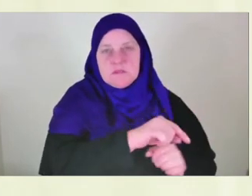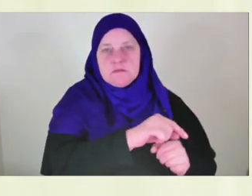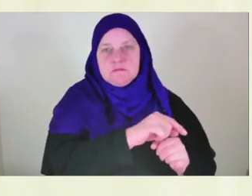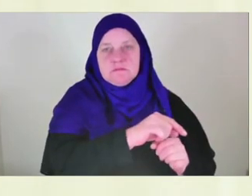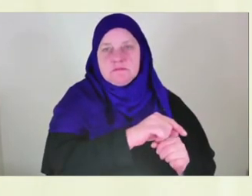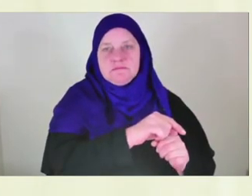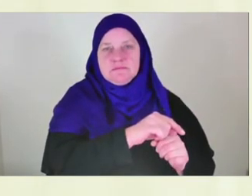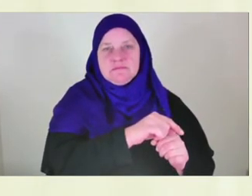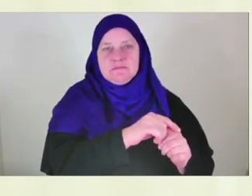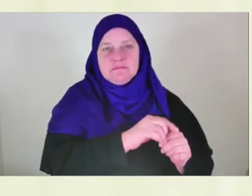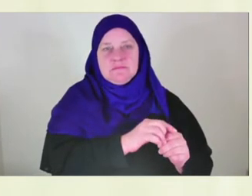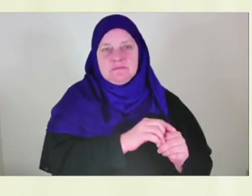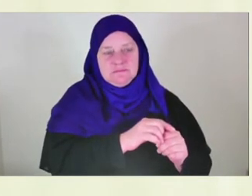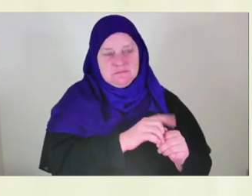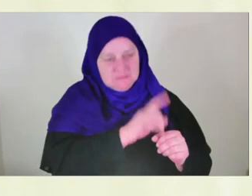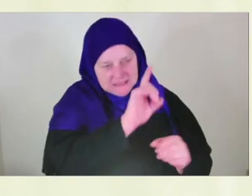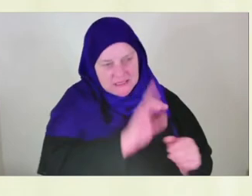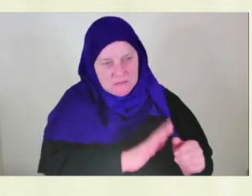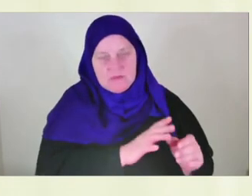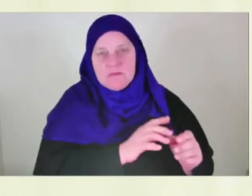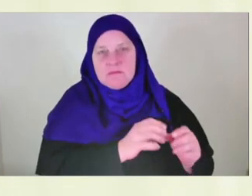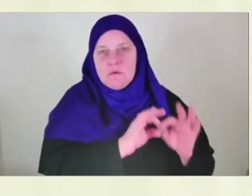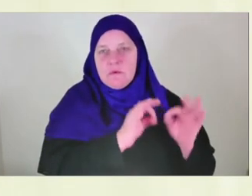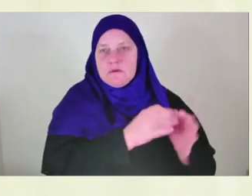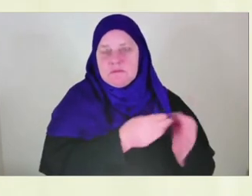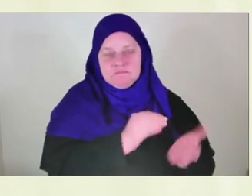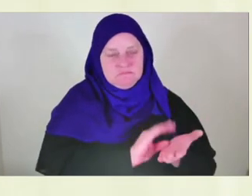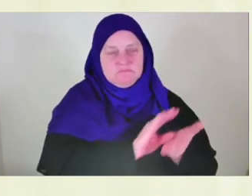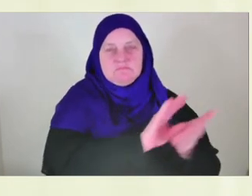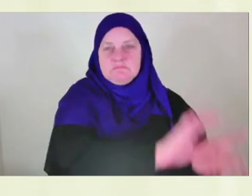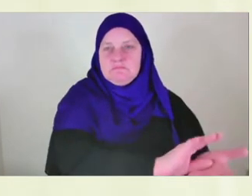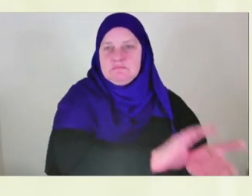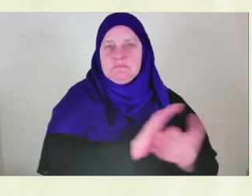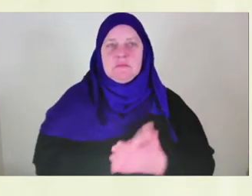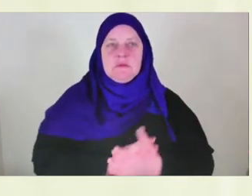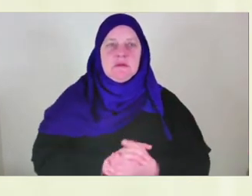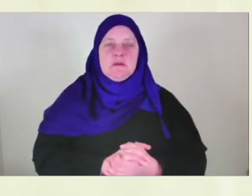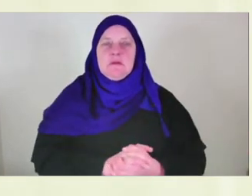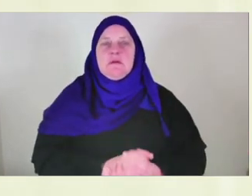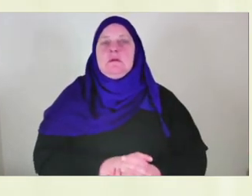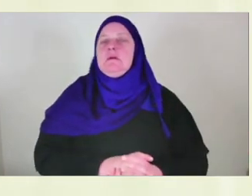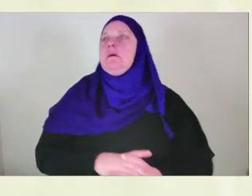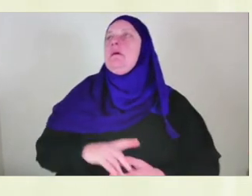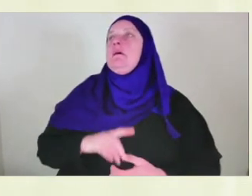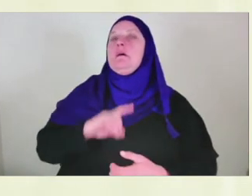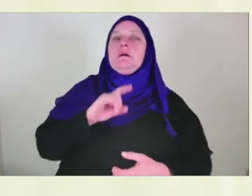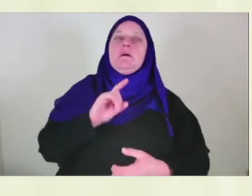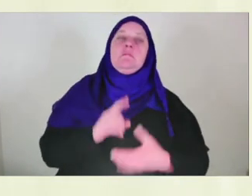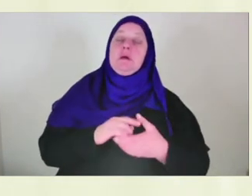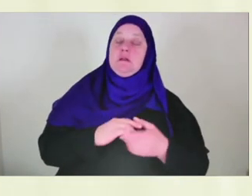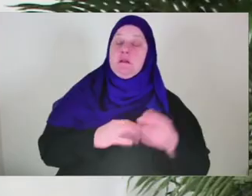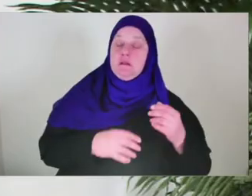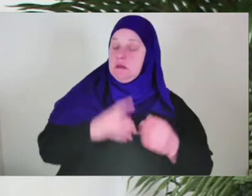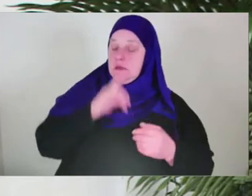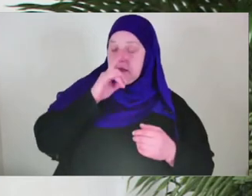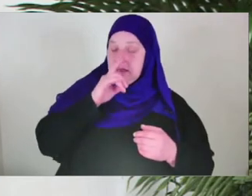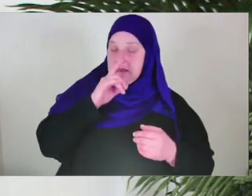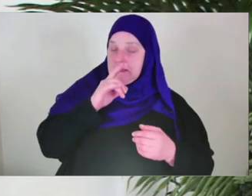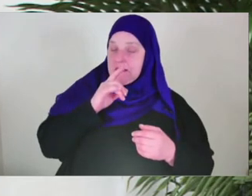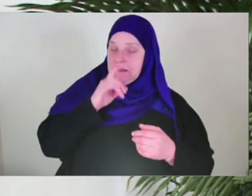are getting their opinions from anyone that sings the tune that they want to hear.